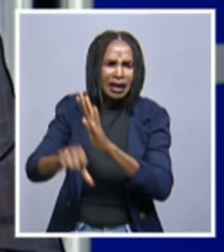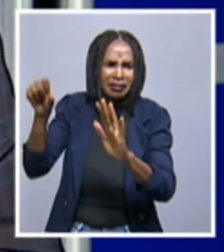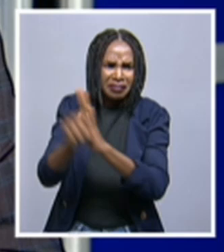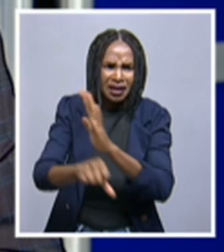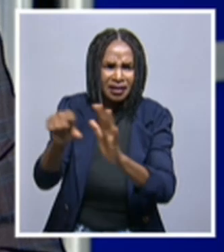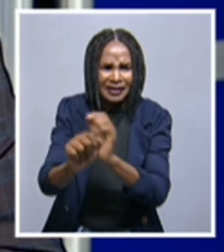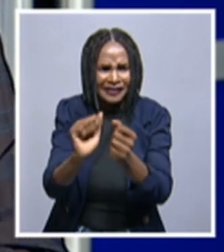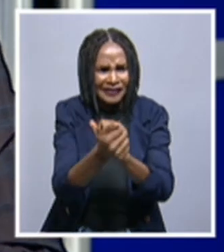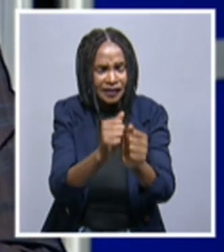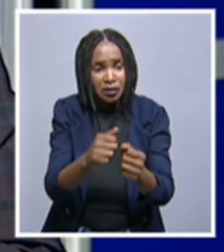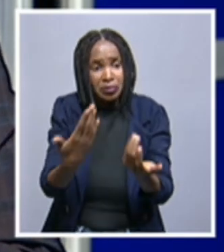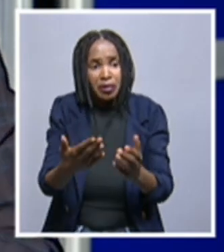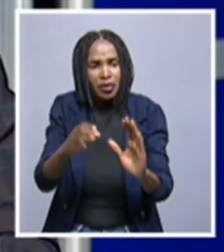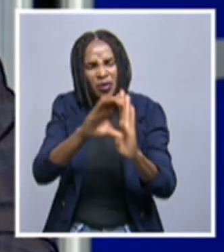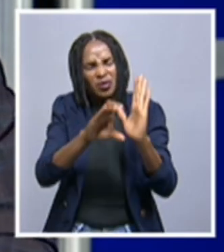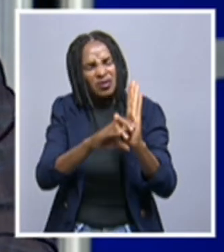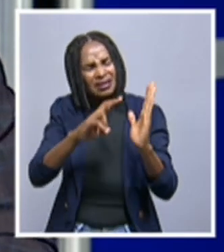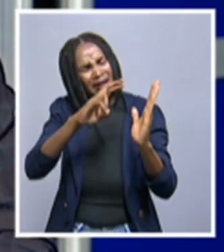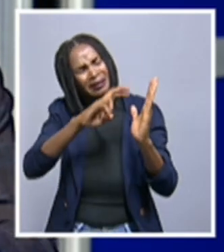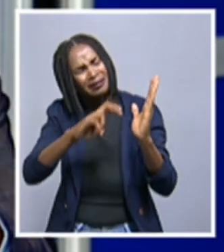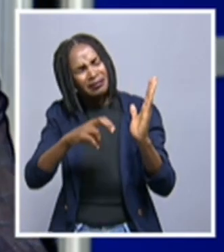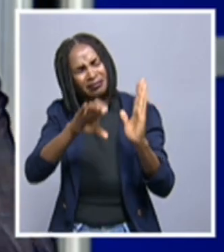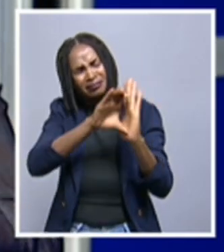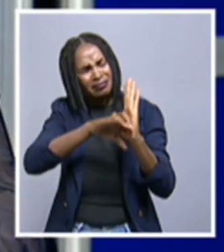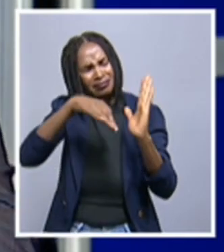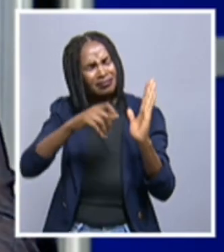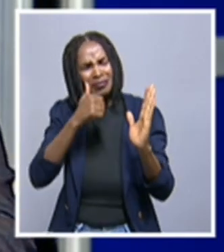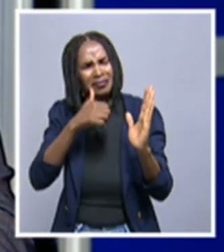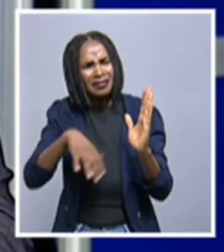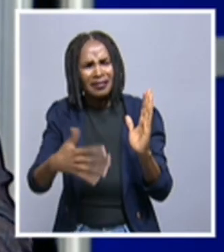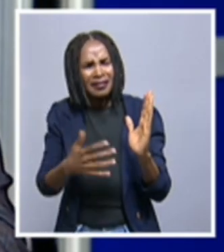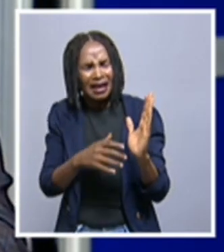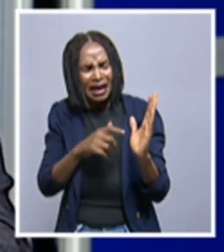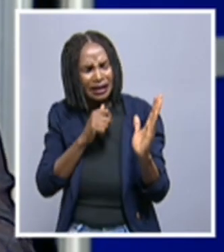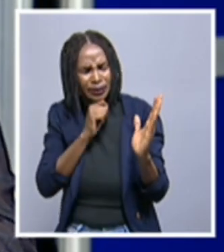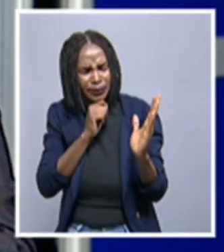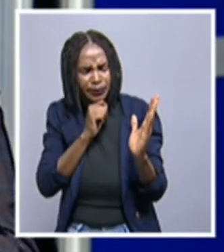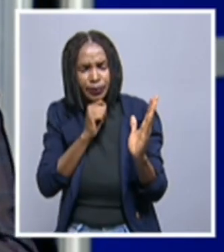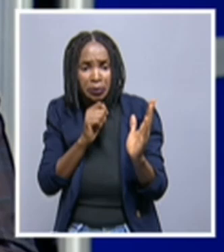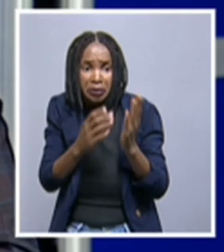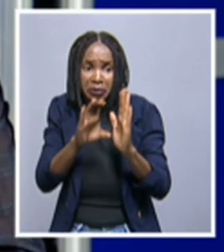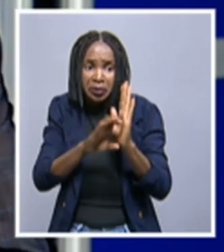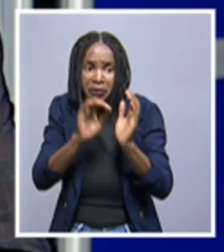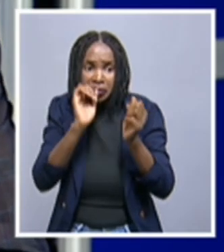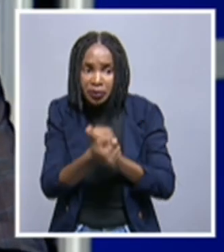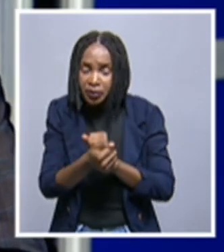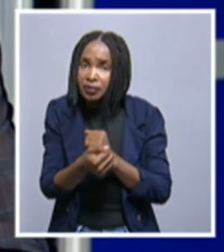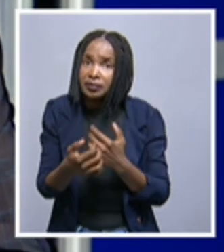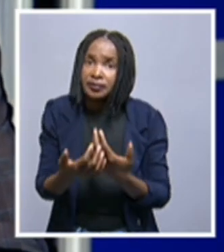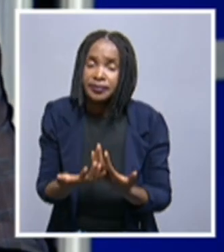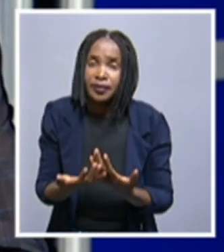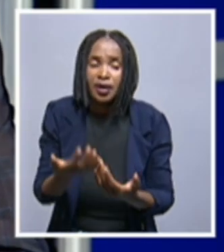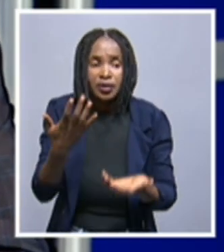change the constitution. And if it's not in the favor or it's not in the right direction